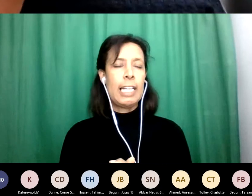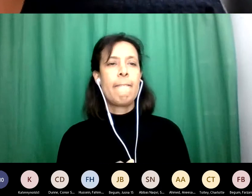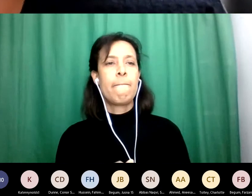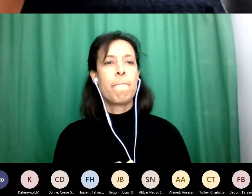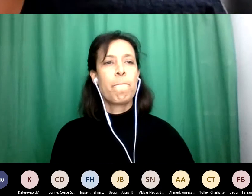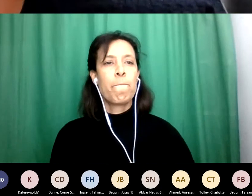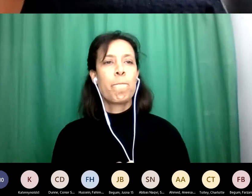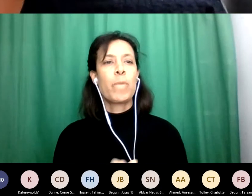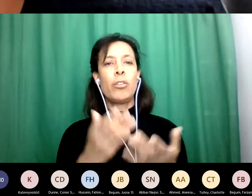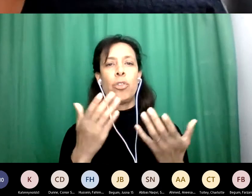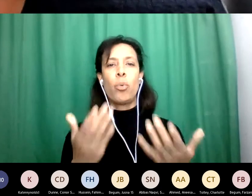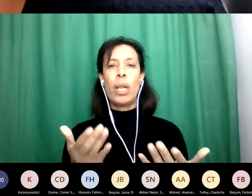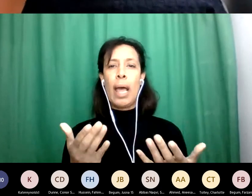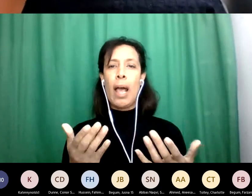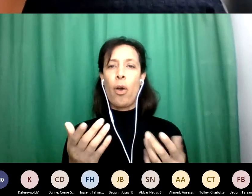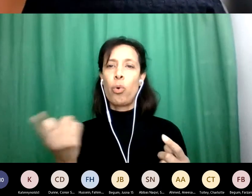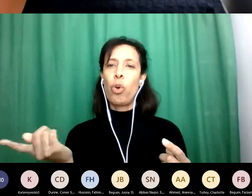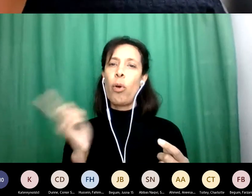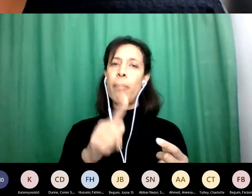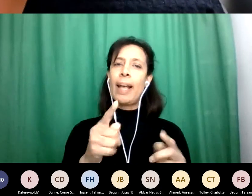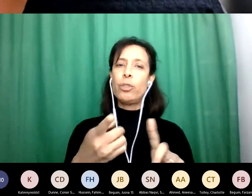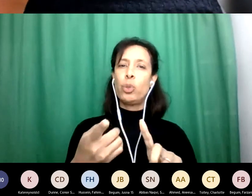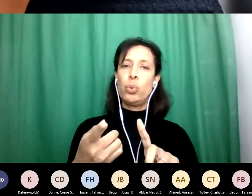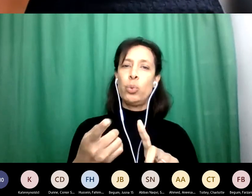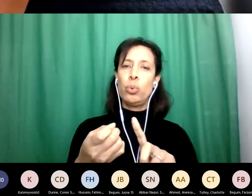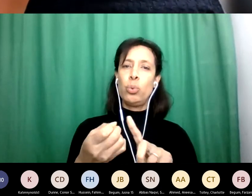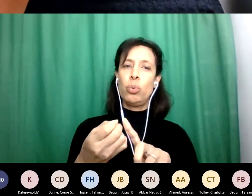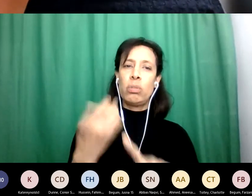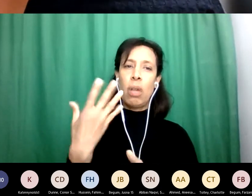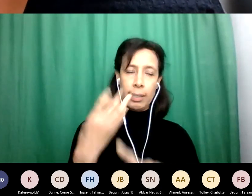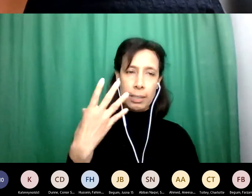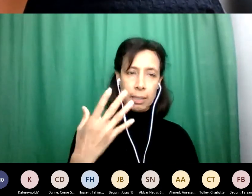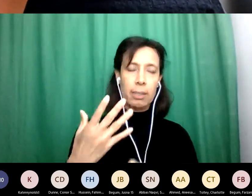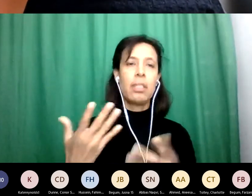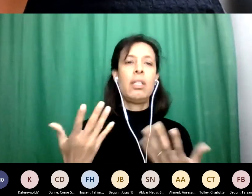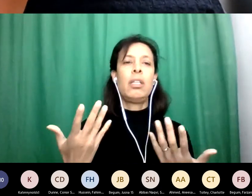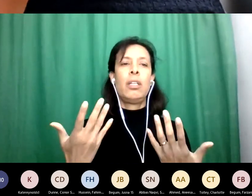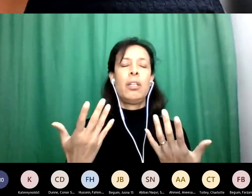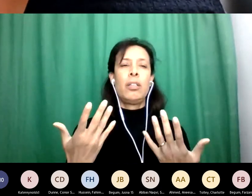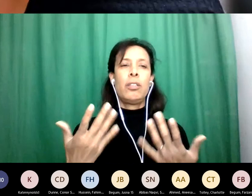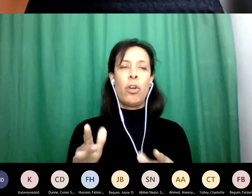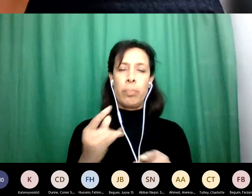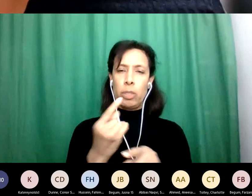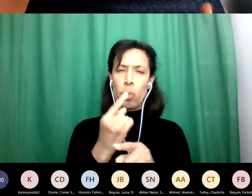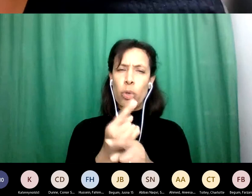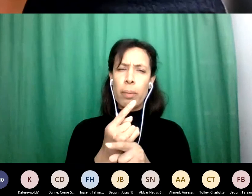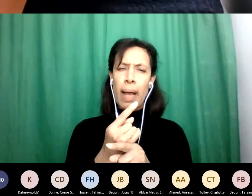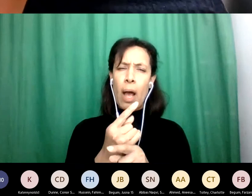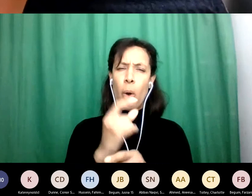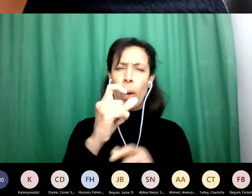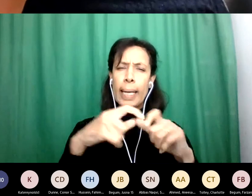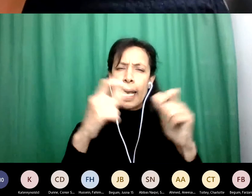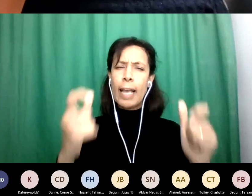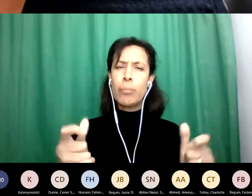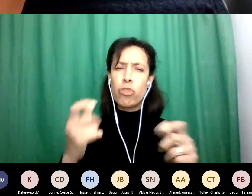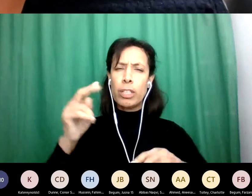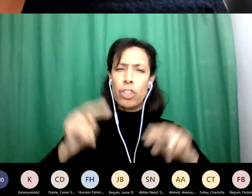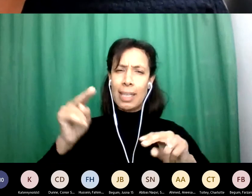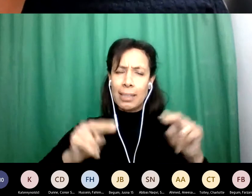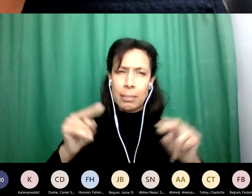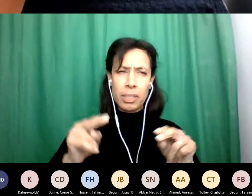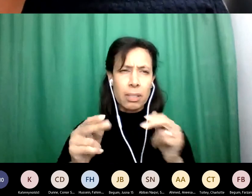I'm going to go back now to sharing my screen. I've talked a little bit about the Cambridge assessment information. Before I go